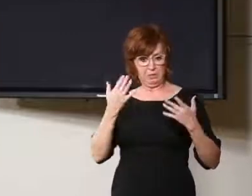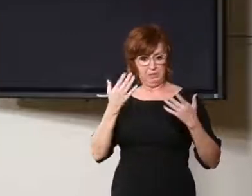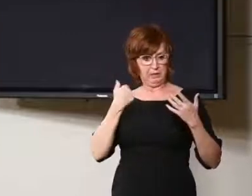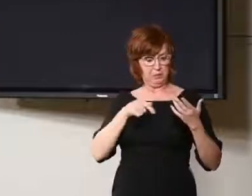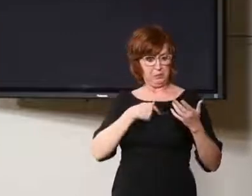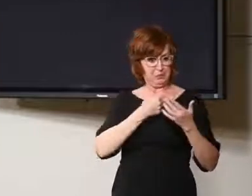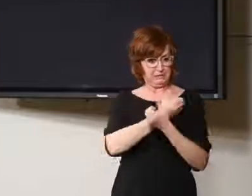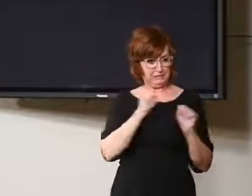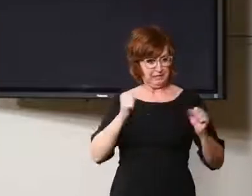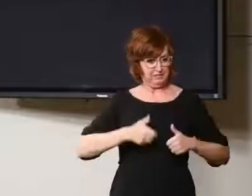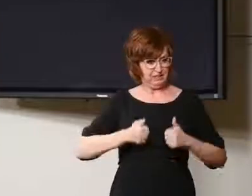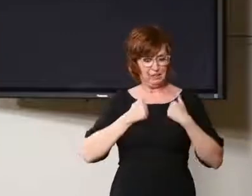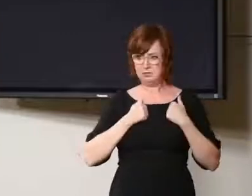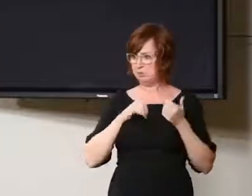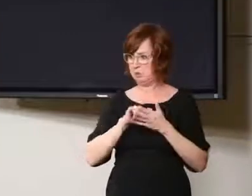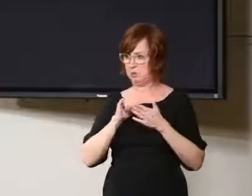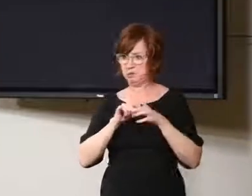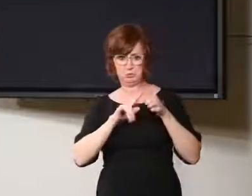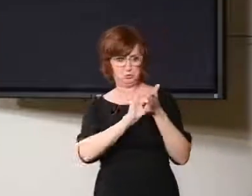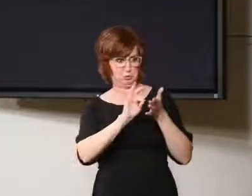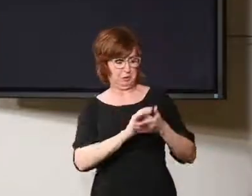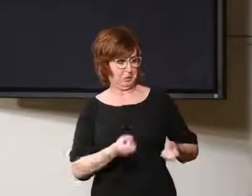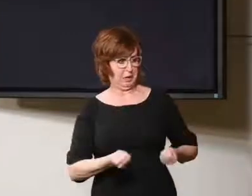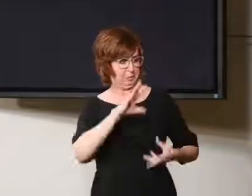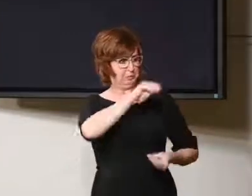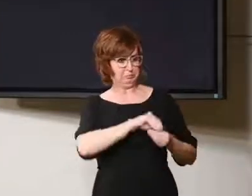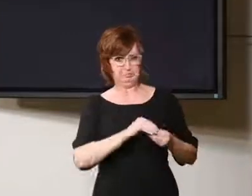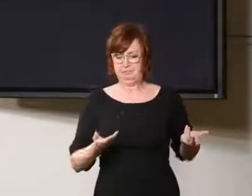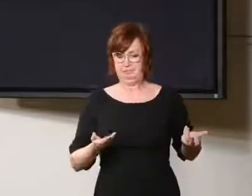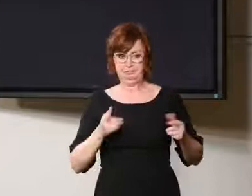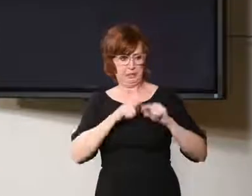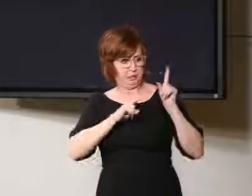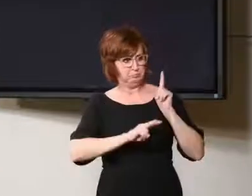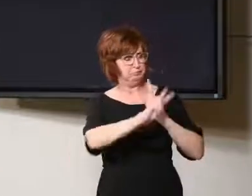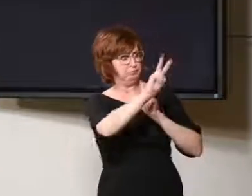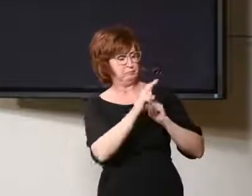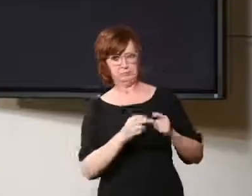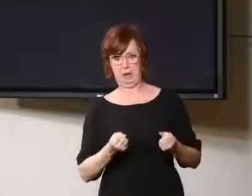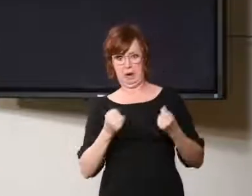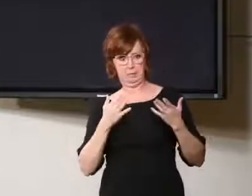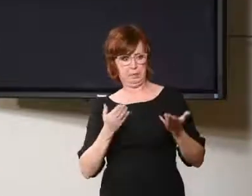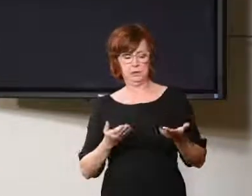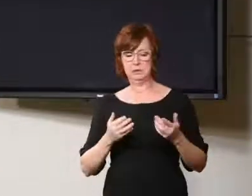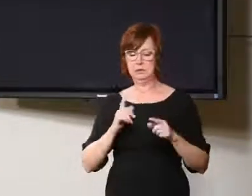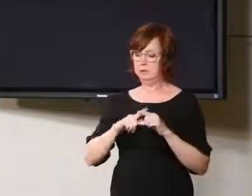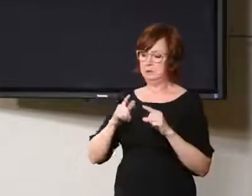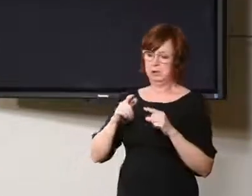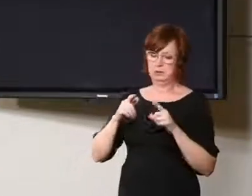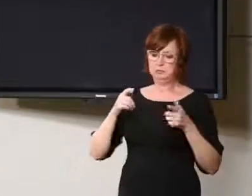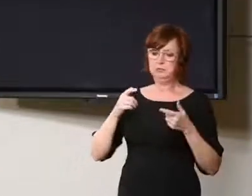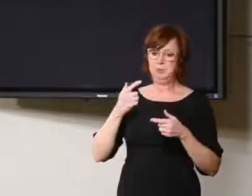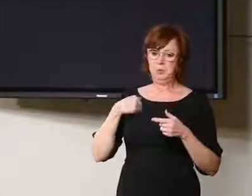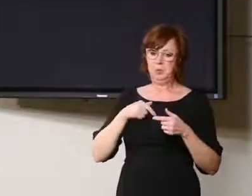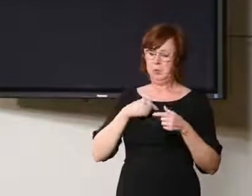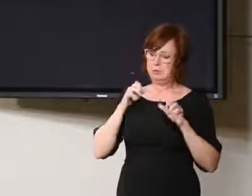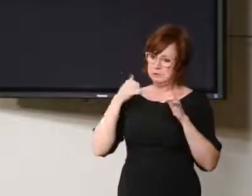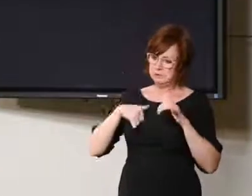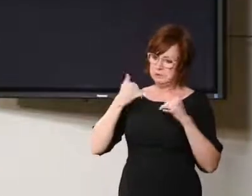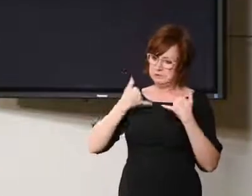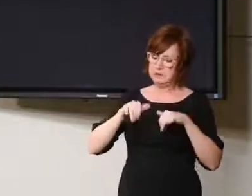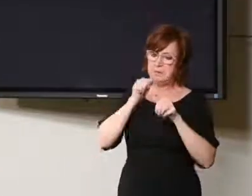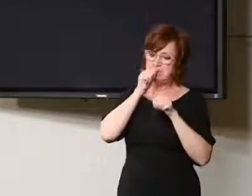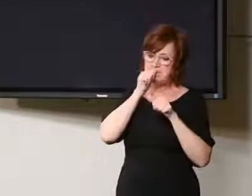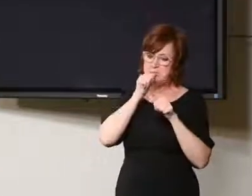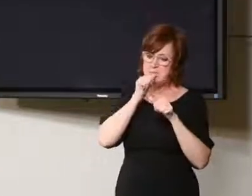lives. We still have a long way to go, however. It may be many more weeks. But this is Saskatchewan,